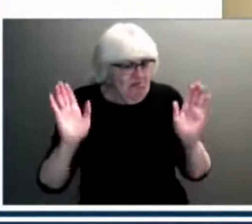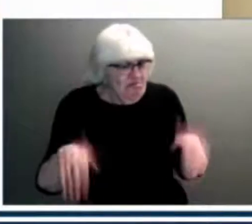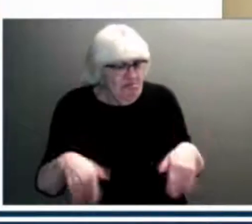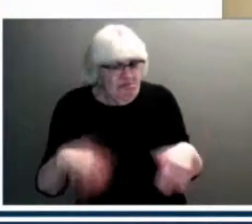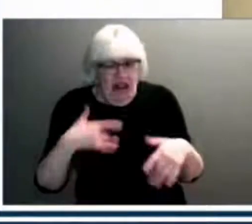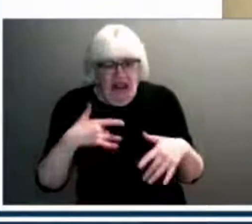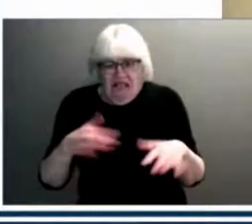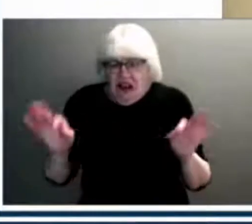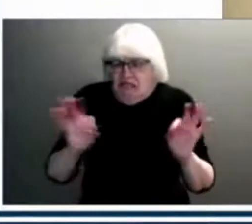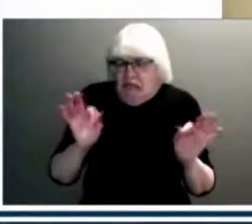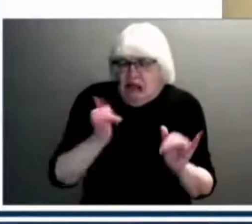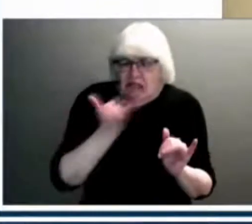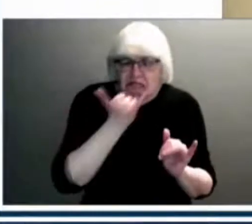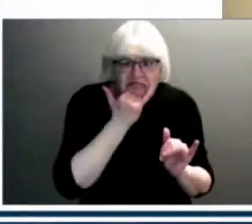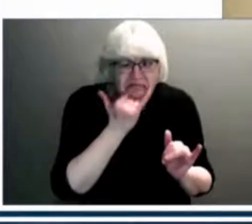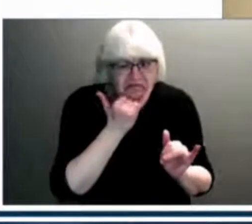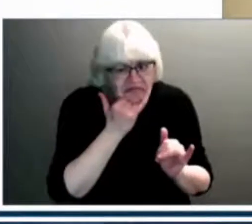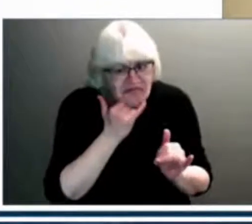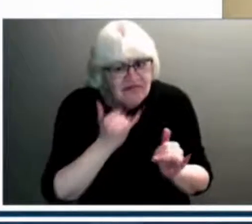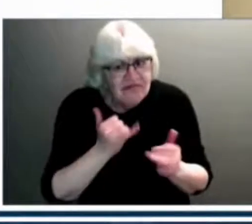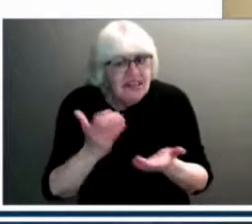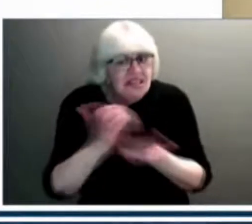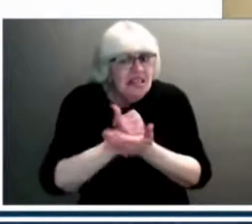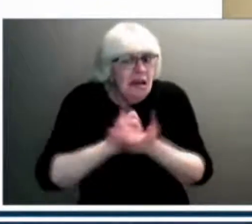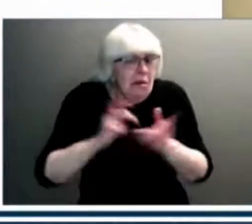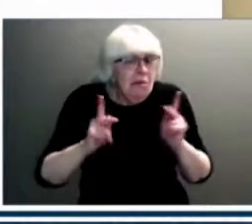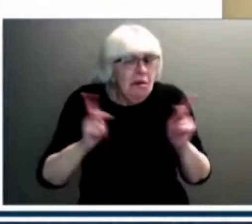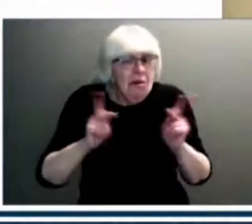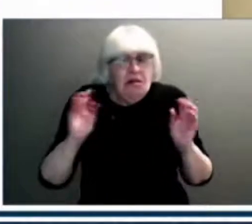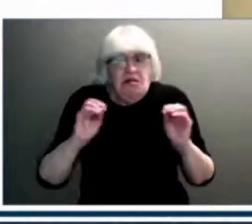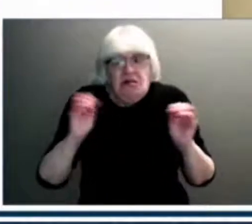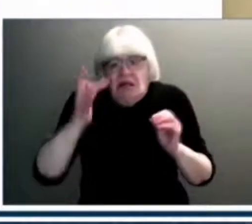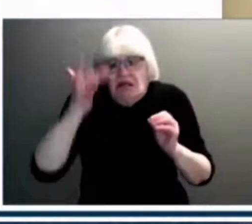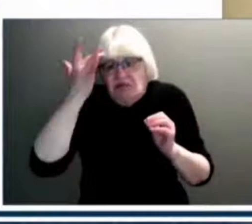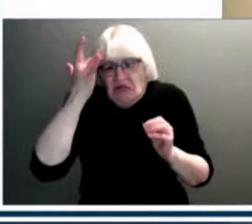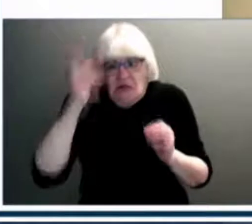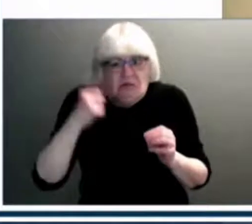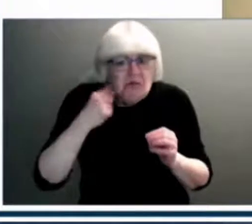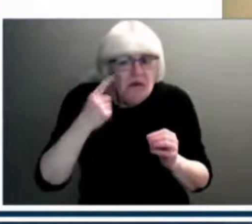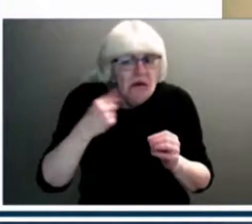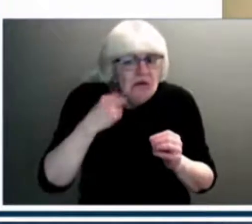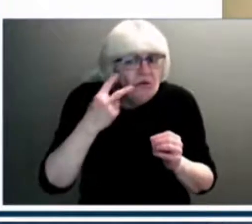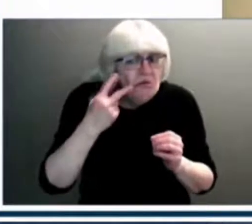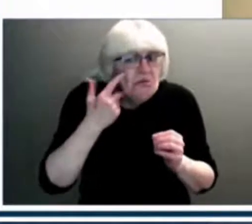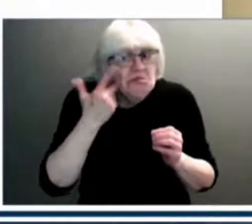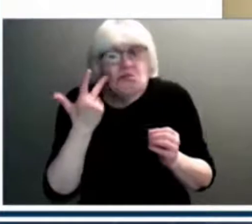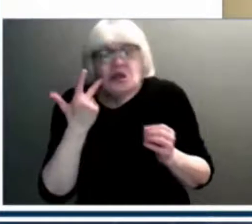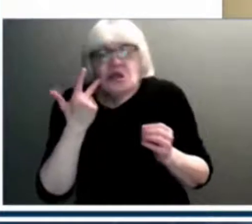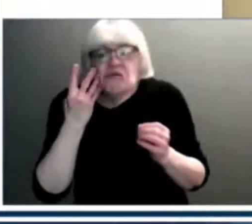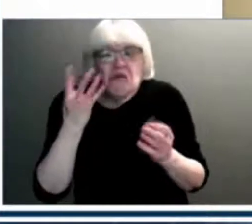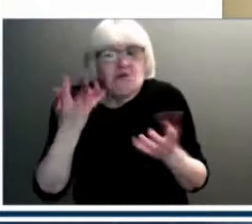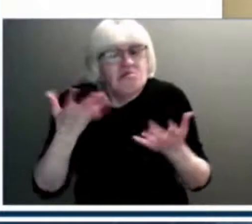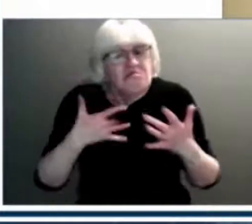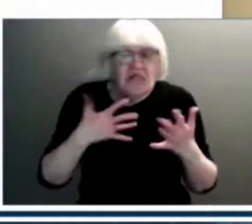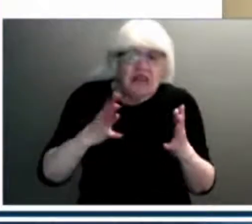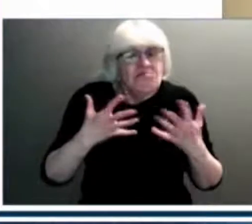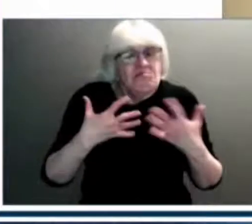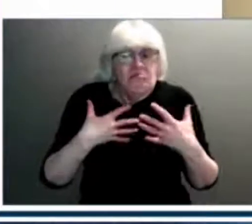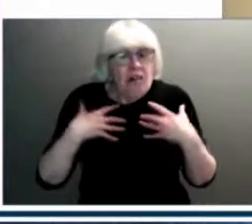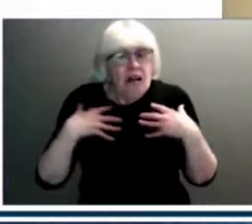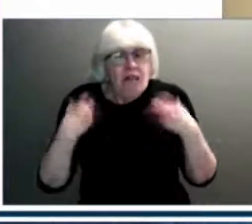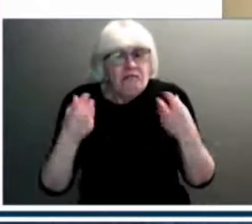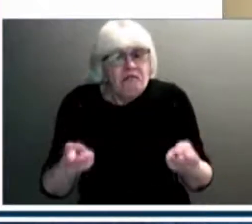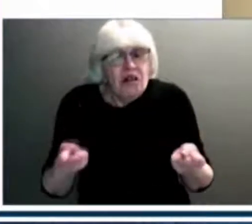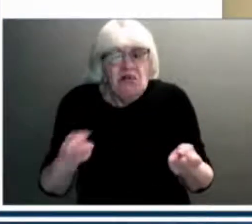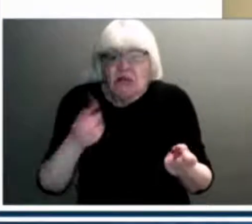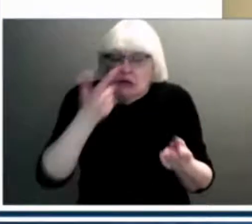for a few days but then recovered. And it seems to be just like the flu or a cold. For most of us, I'm very